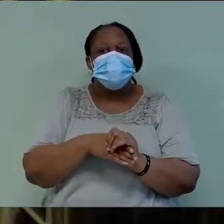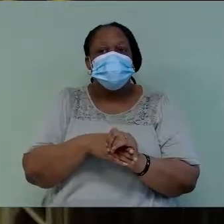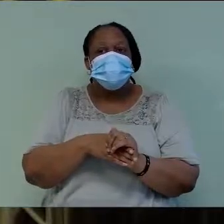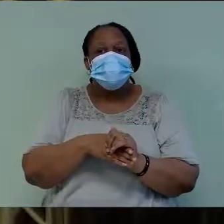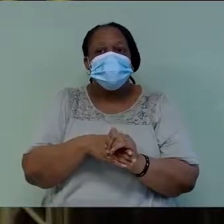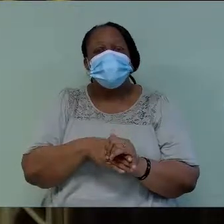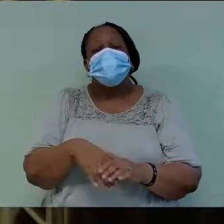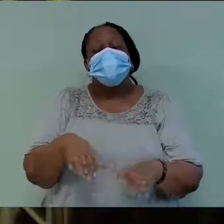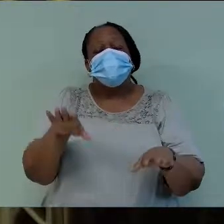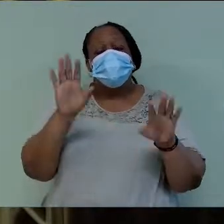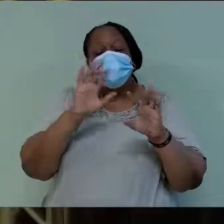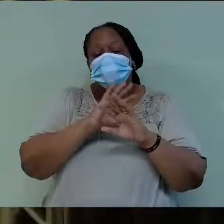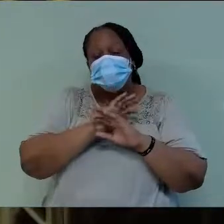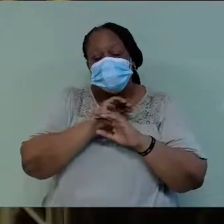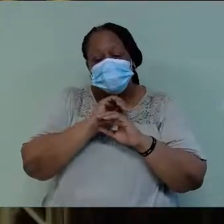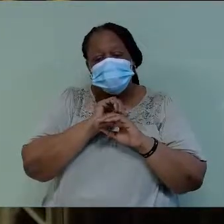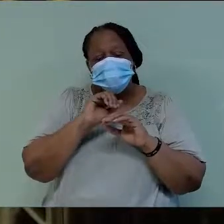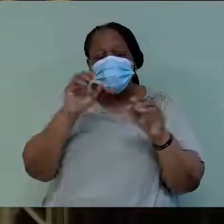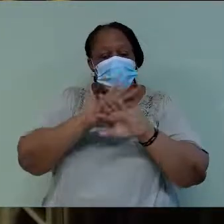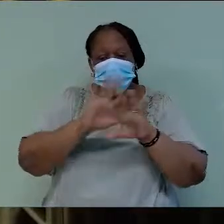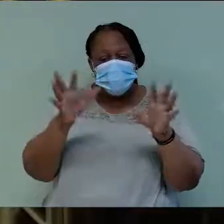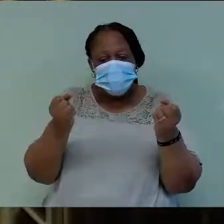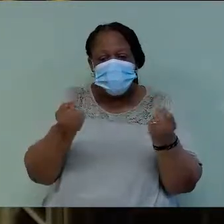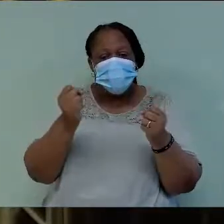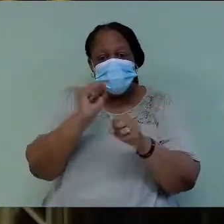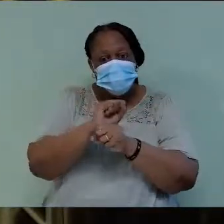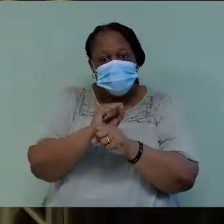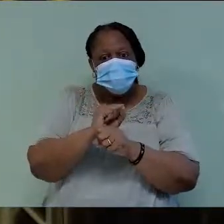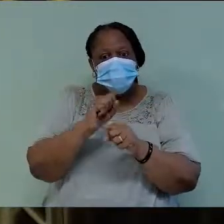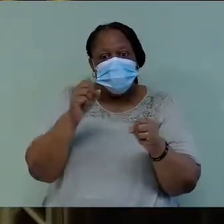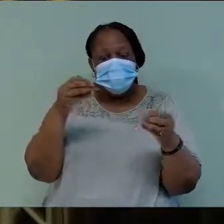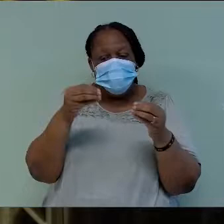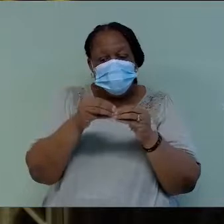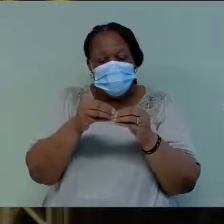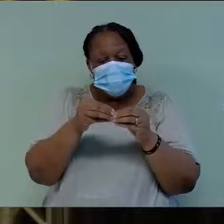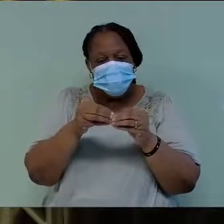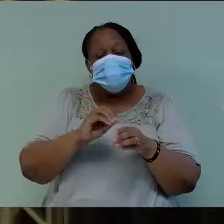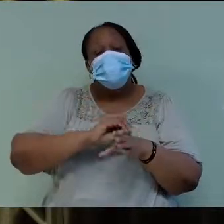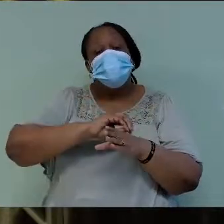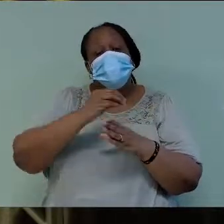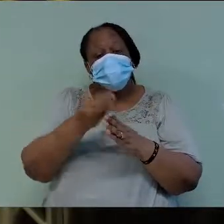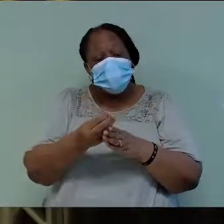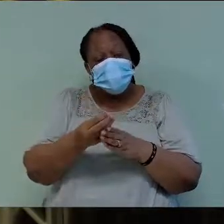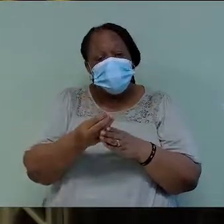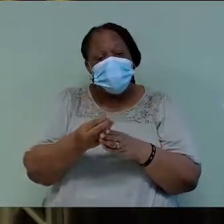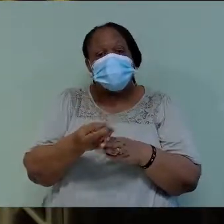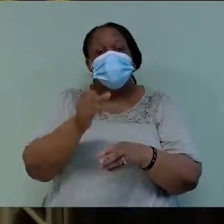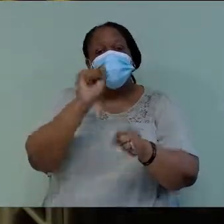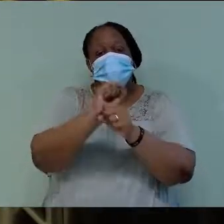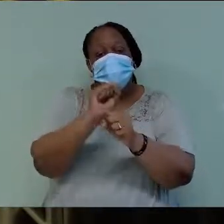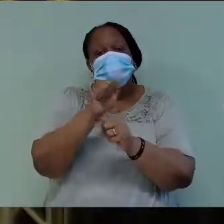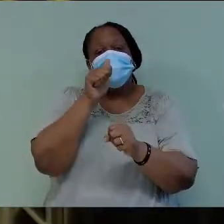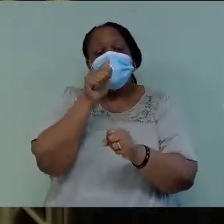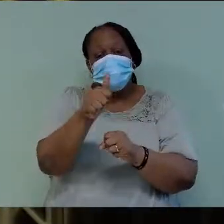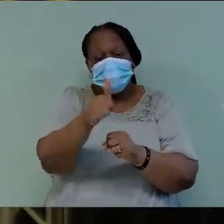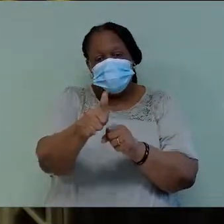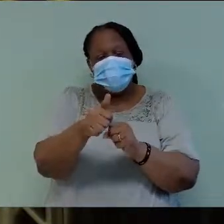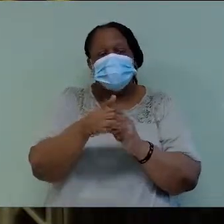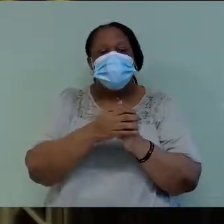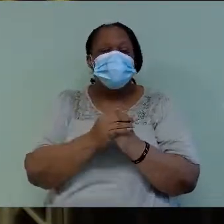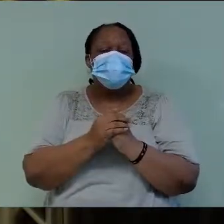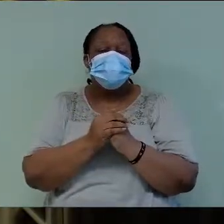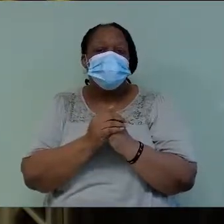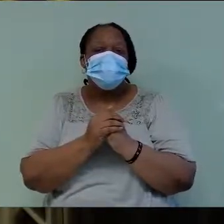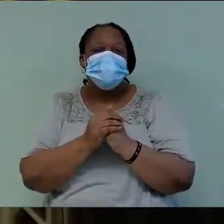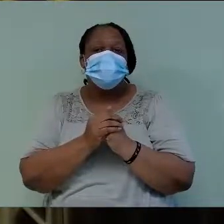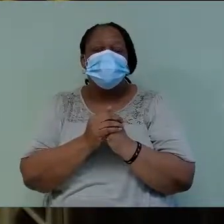made redundant. And 4, a registered self-employed person. The Department of Labor